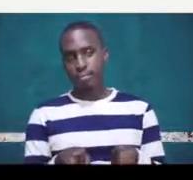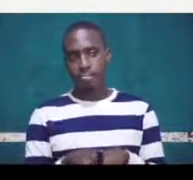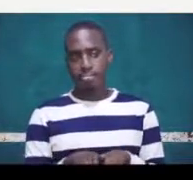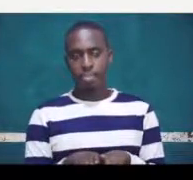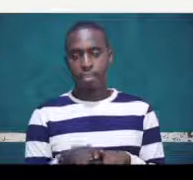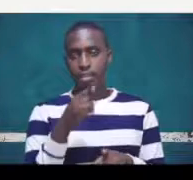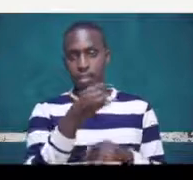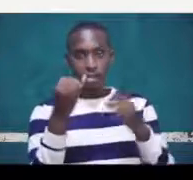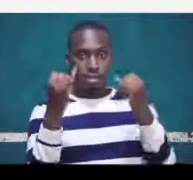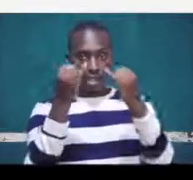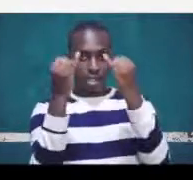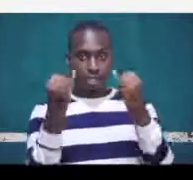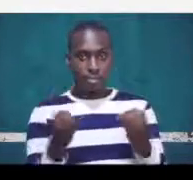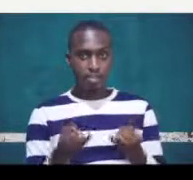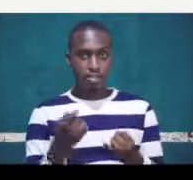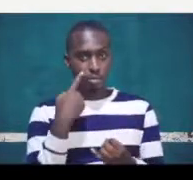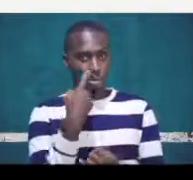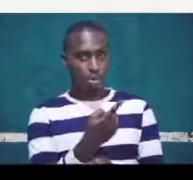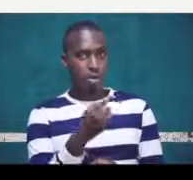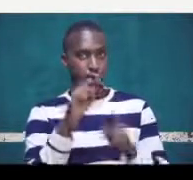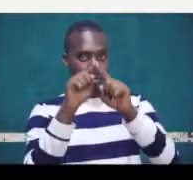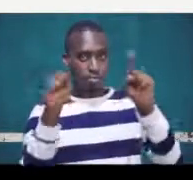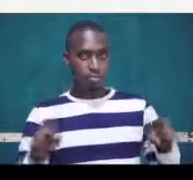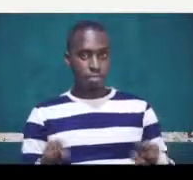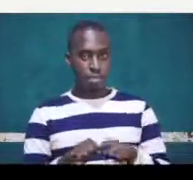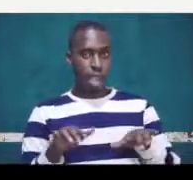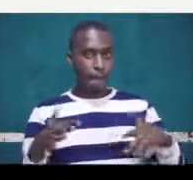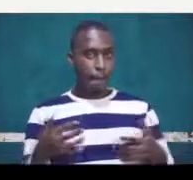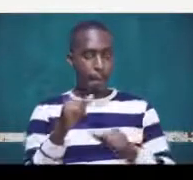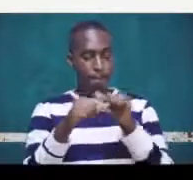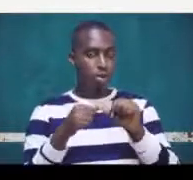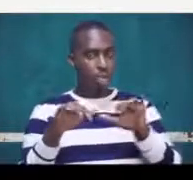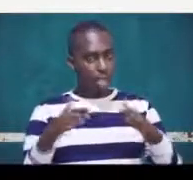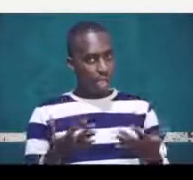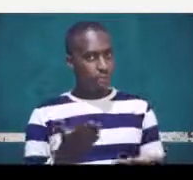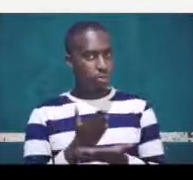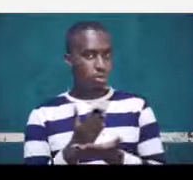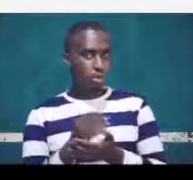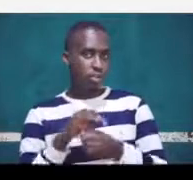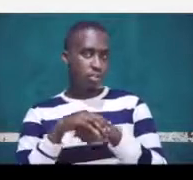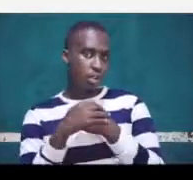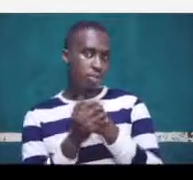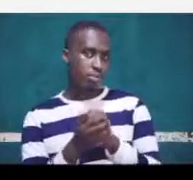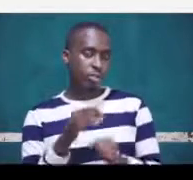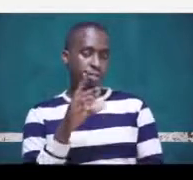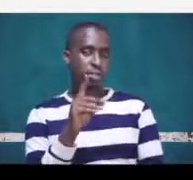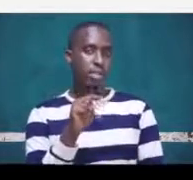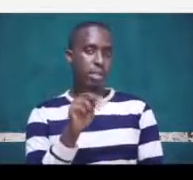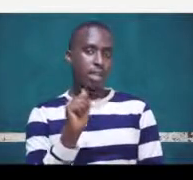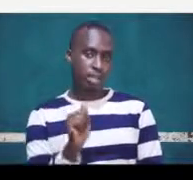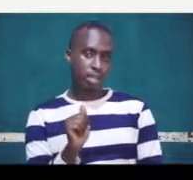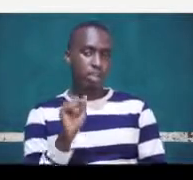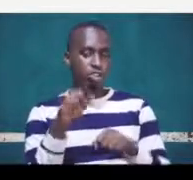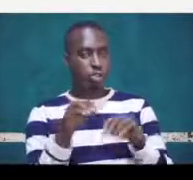This image you see on the screen is about how actually forms of DNA, cistrons, can